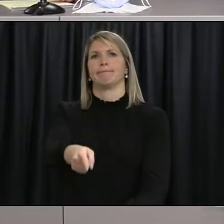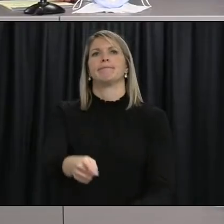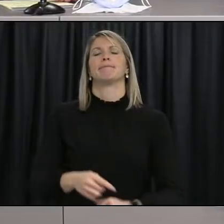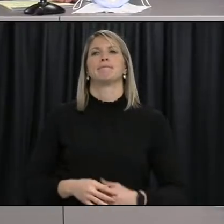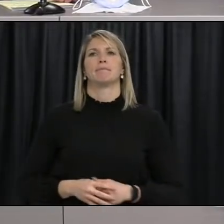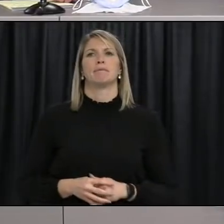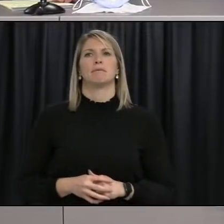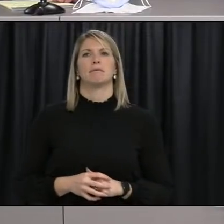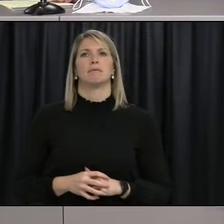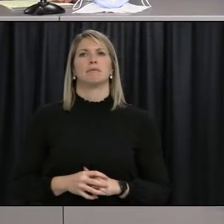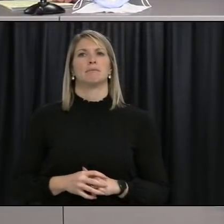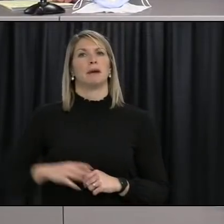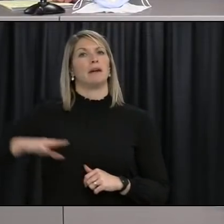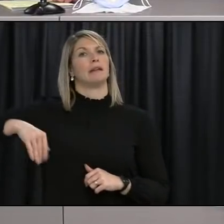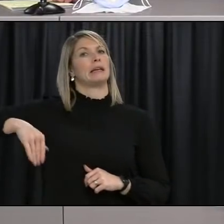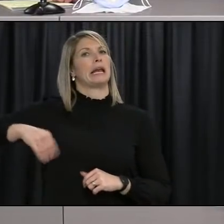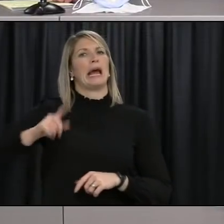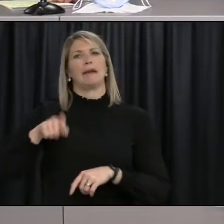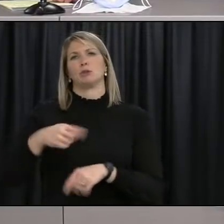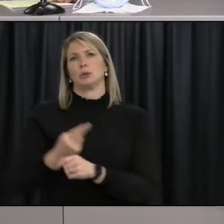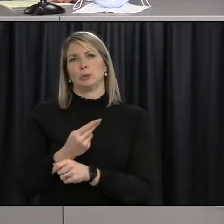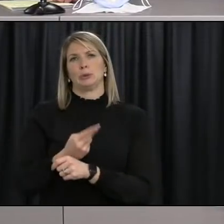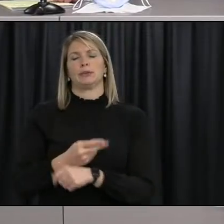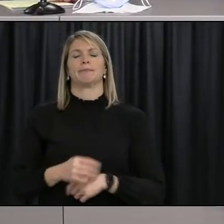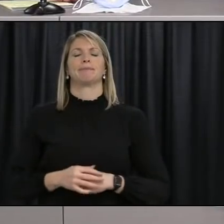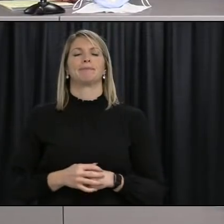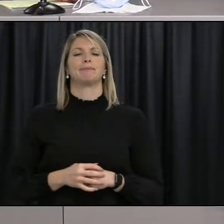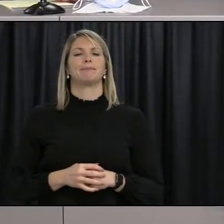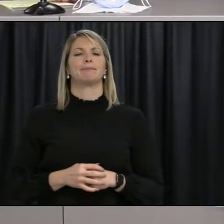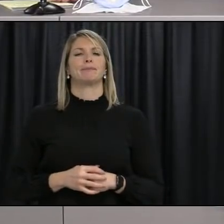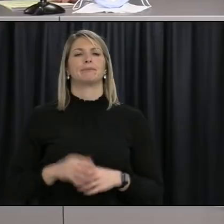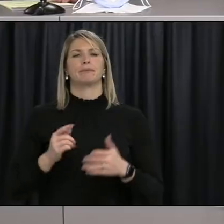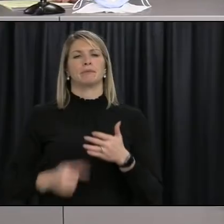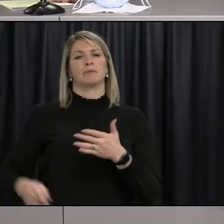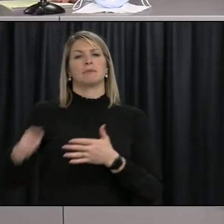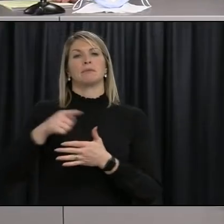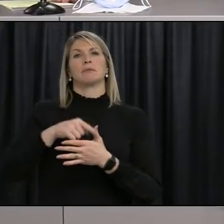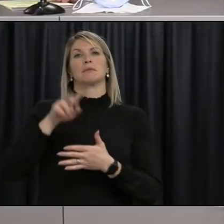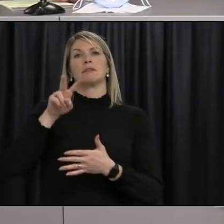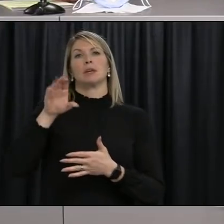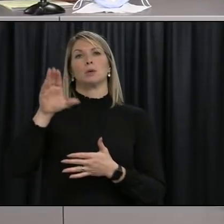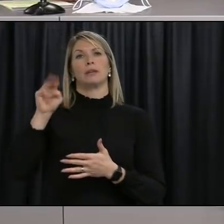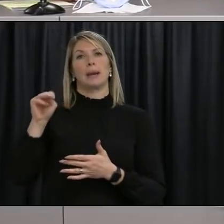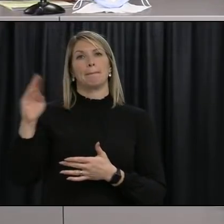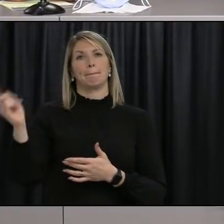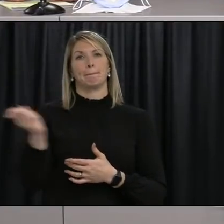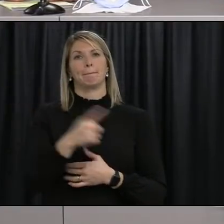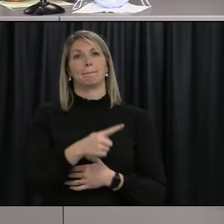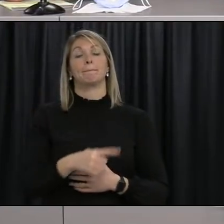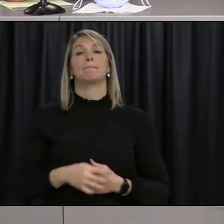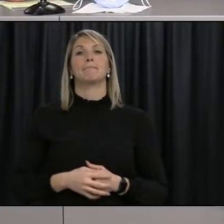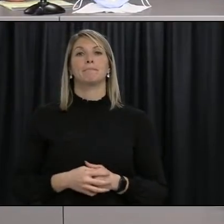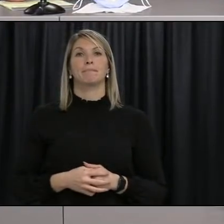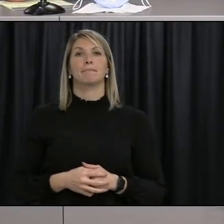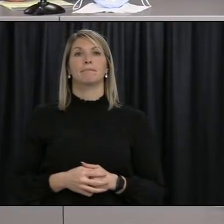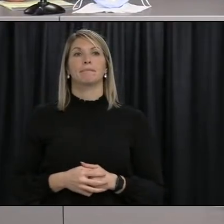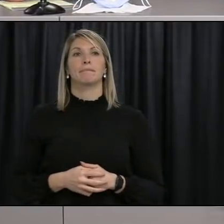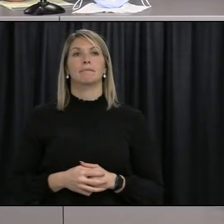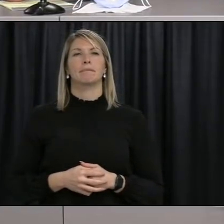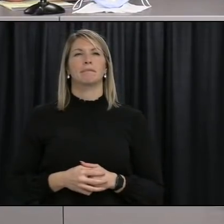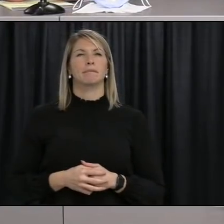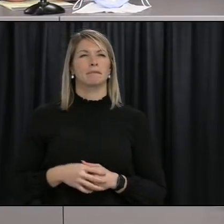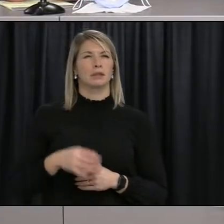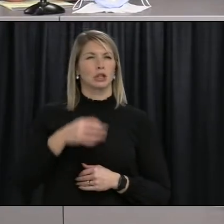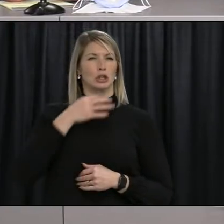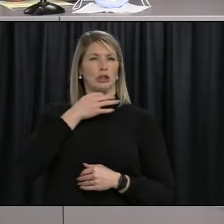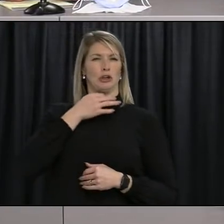Our next questions are from Richard Duggan of VOCM News. Please go ahead. I had a question about one of the cases that was